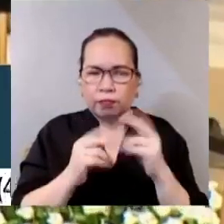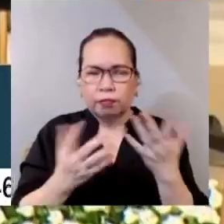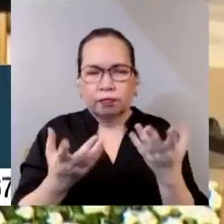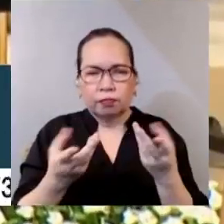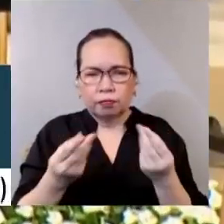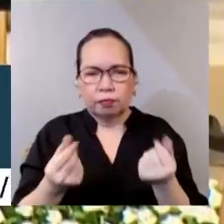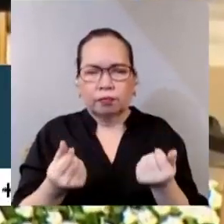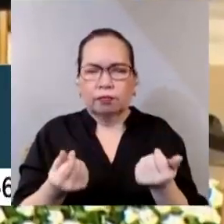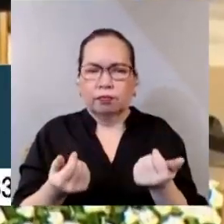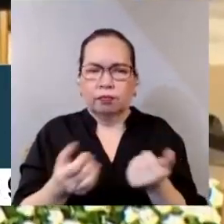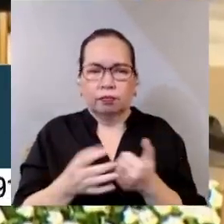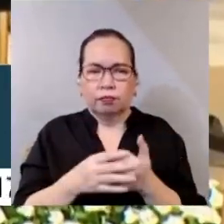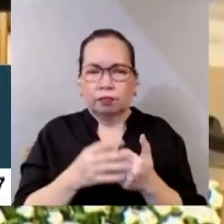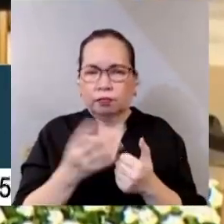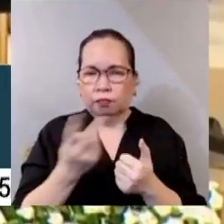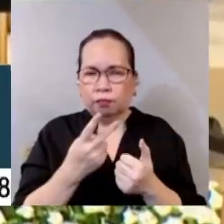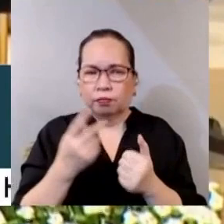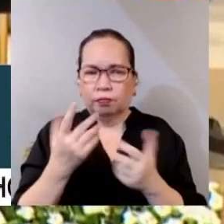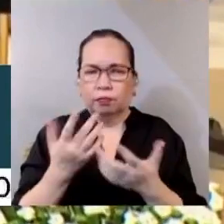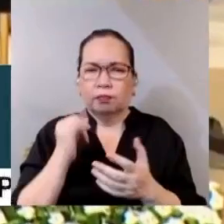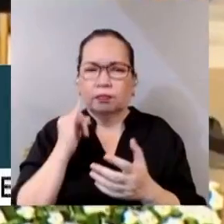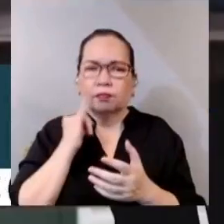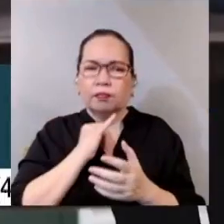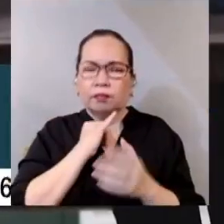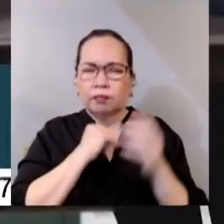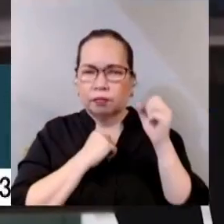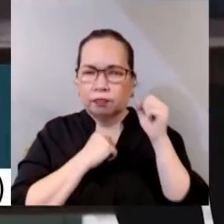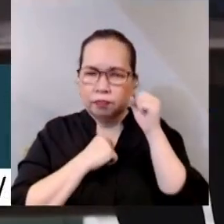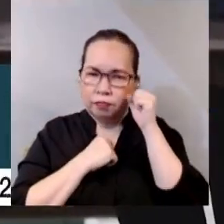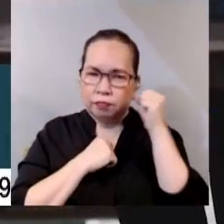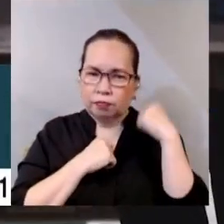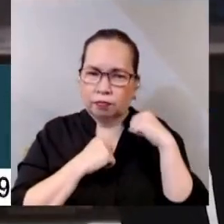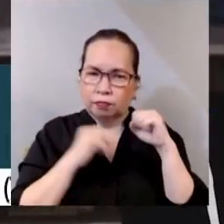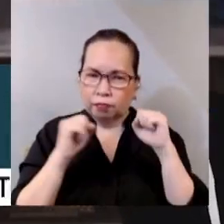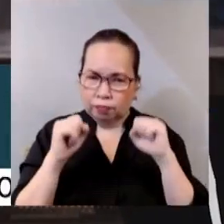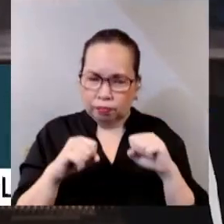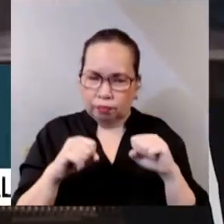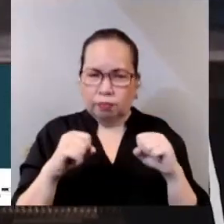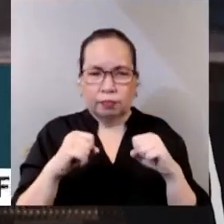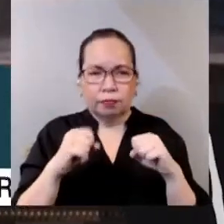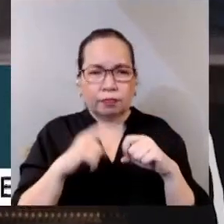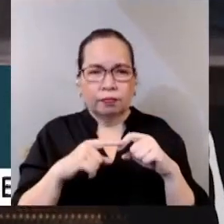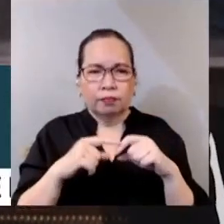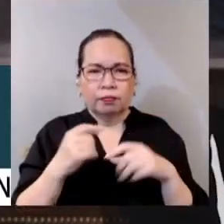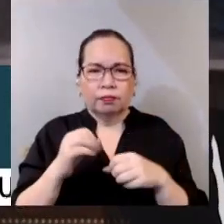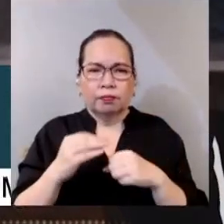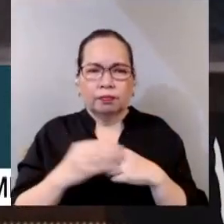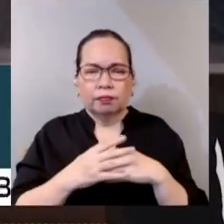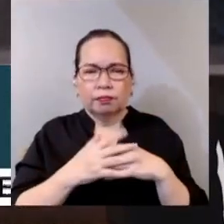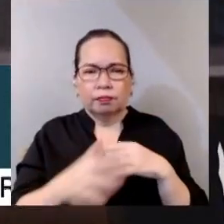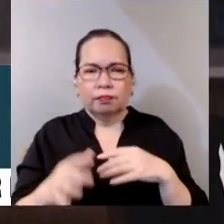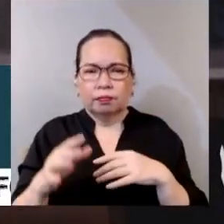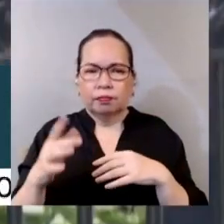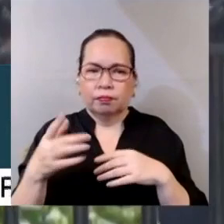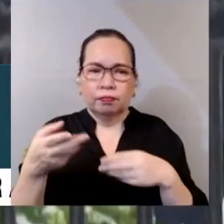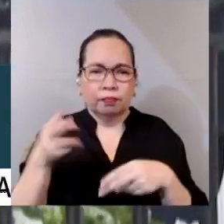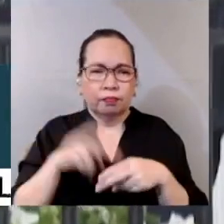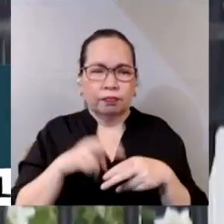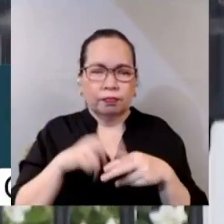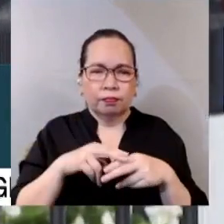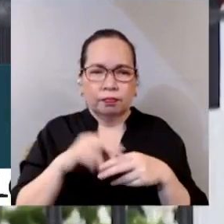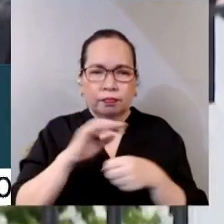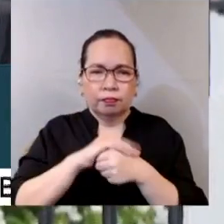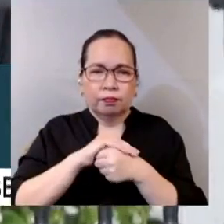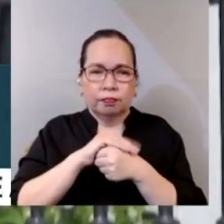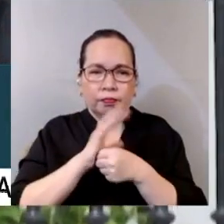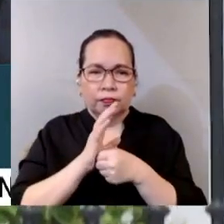discussed a potential Israel-Saudi normalization deal, an expansion of the Trump administration's 2020 Abraham Accords, which